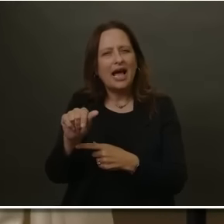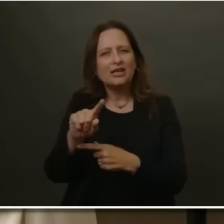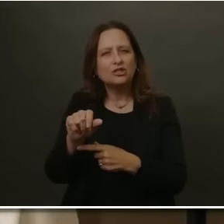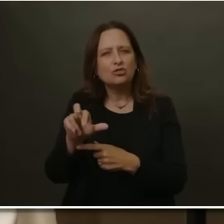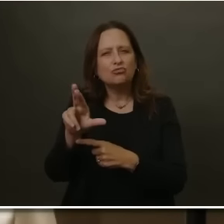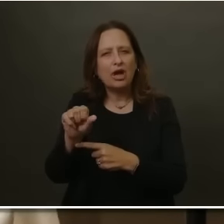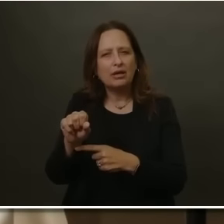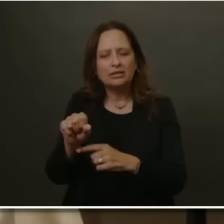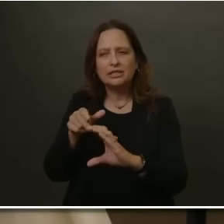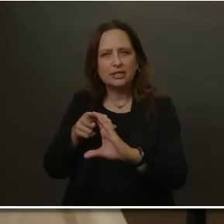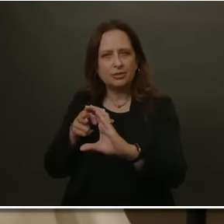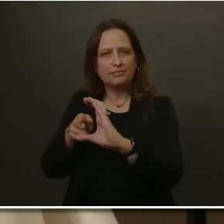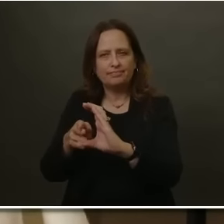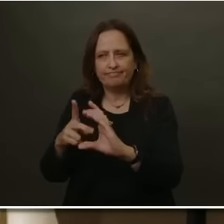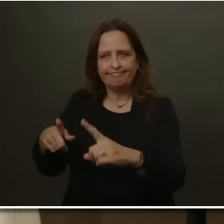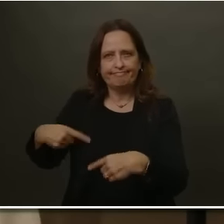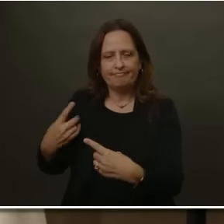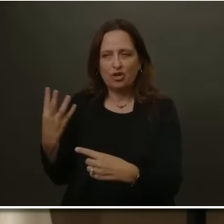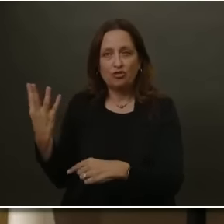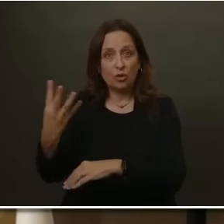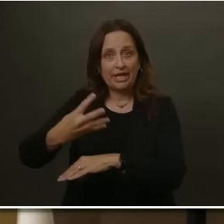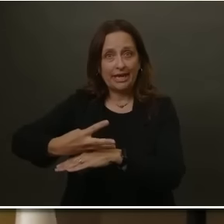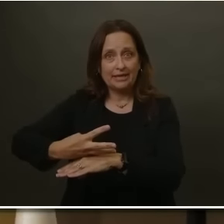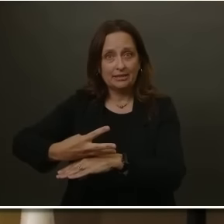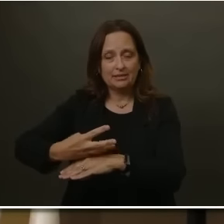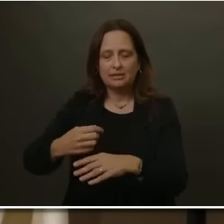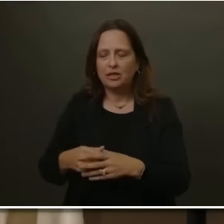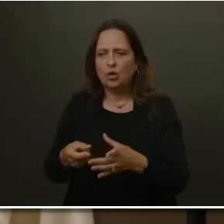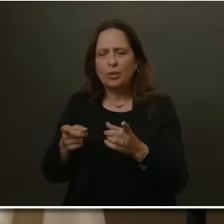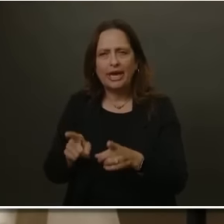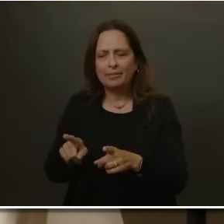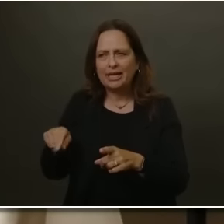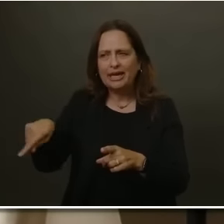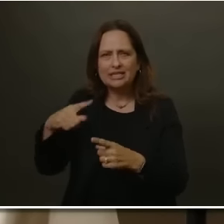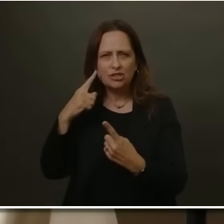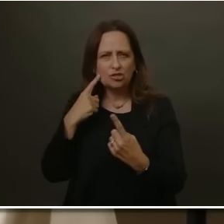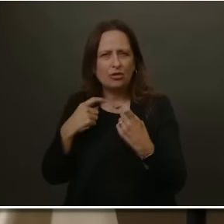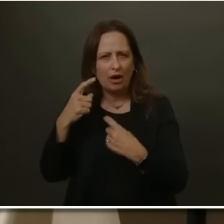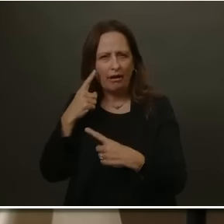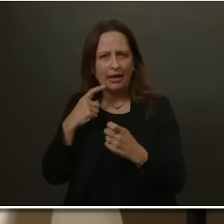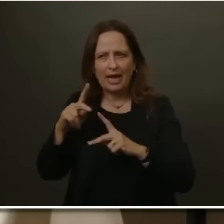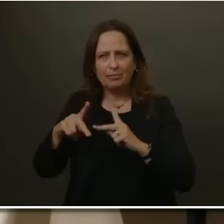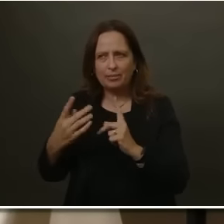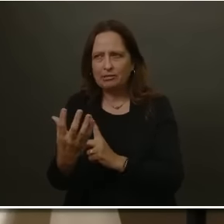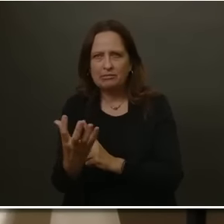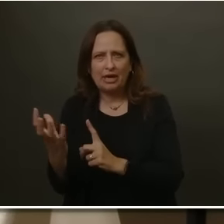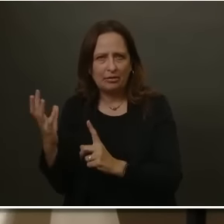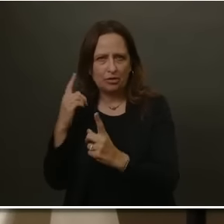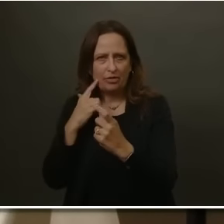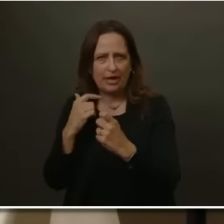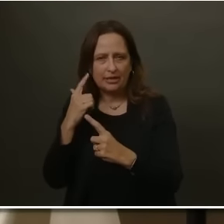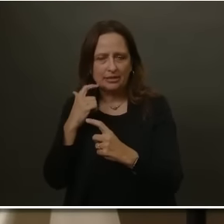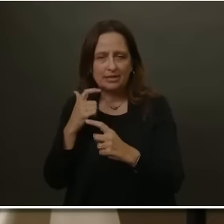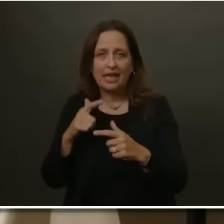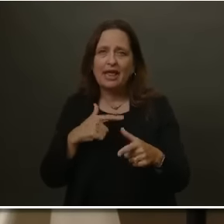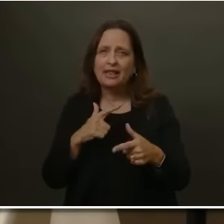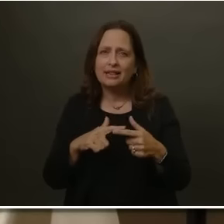is weeping, and the people around her are weeping. And then the scripture says, Jesus